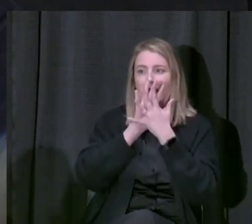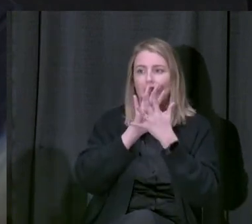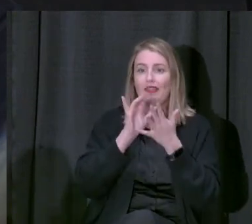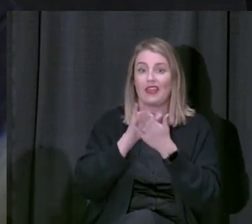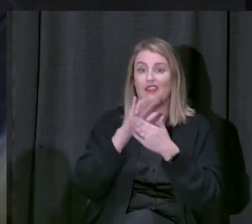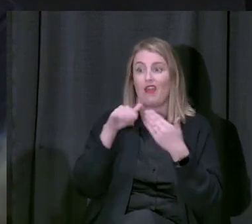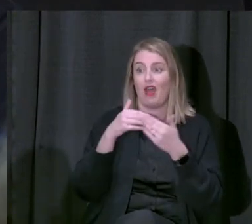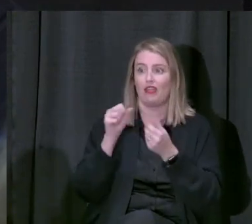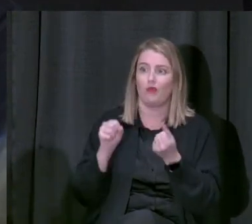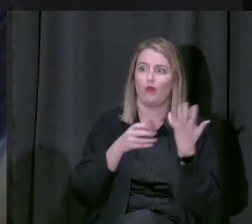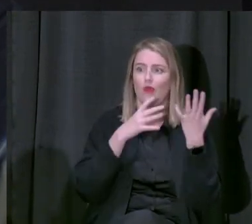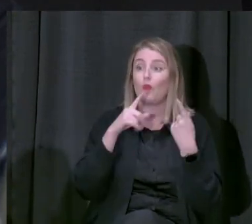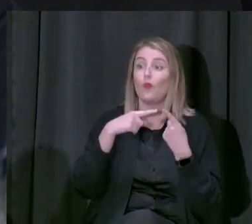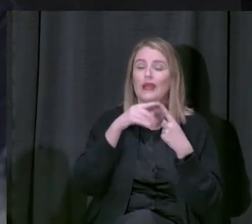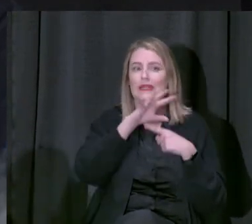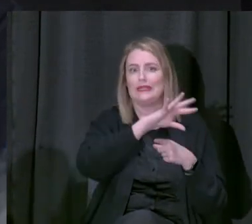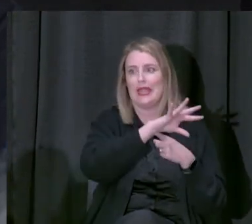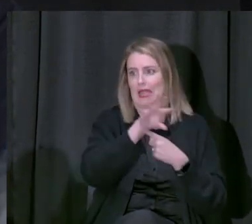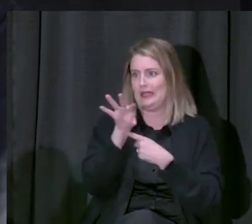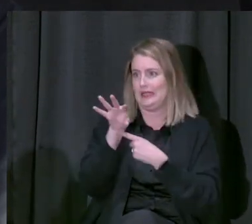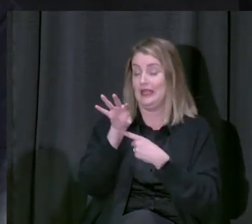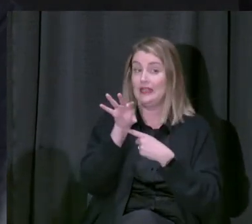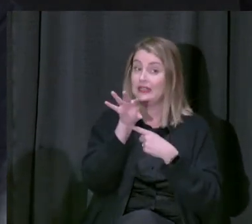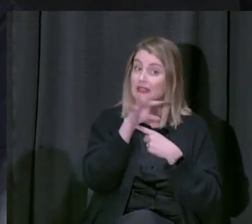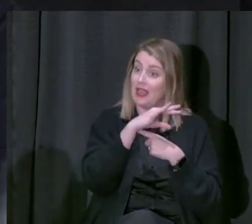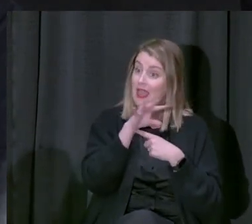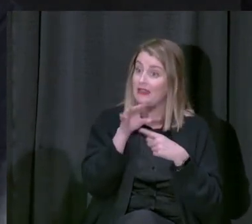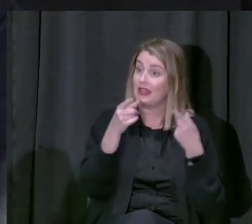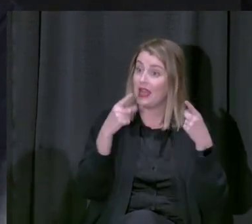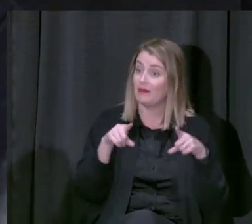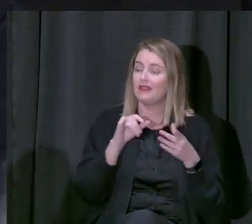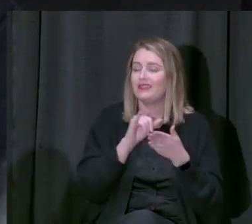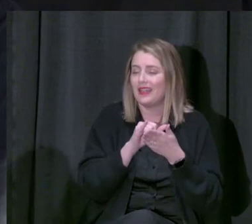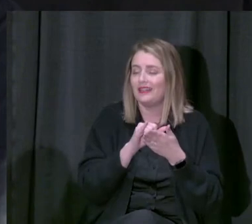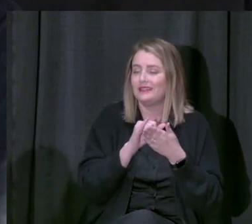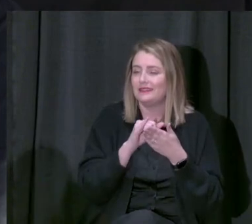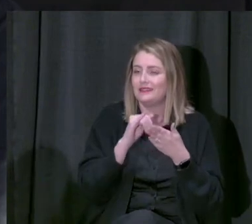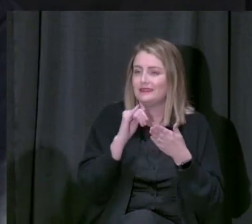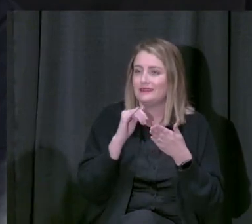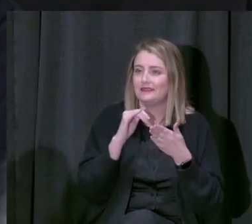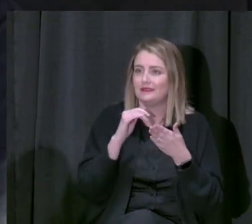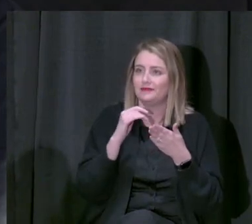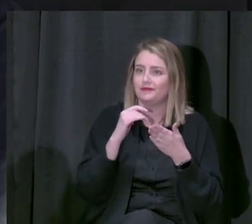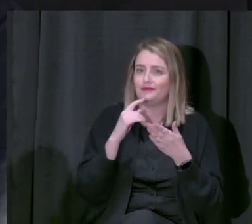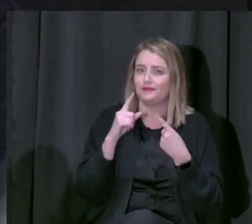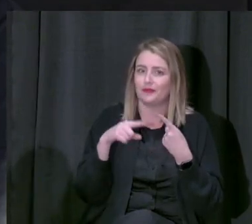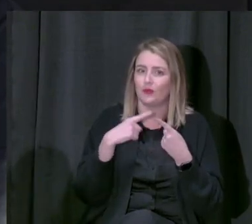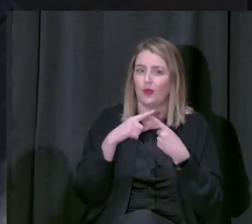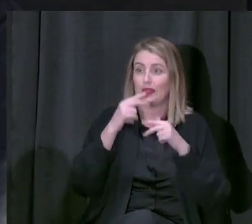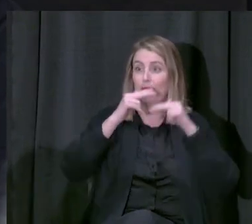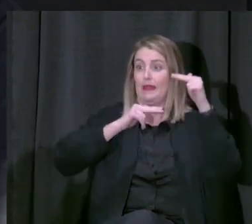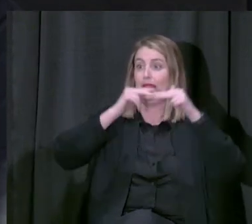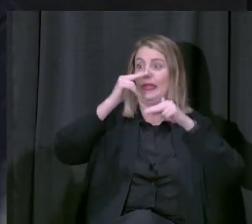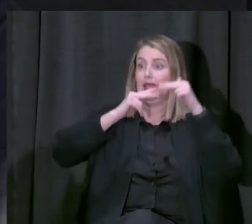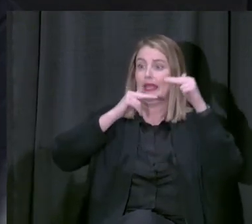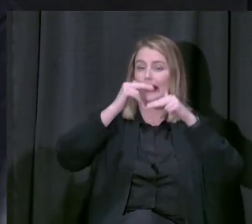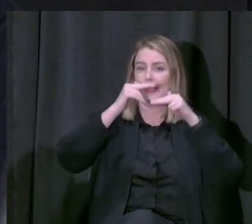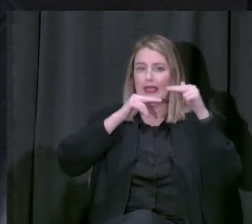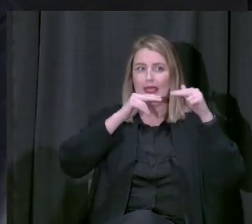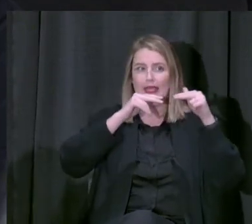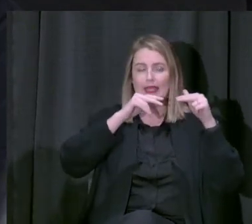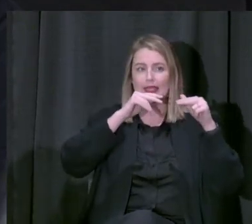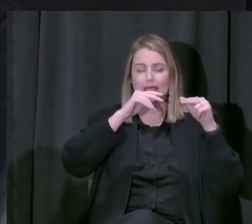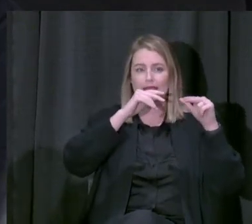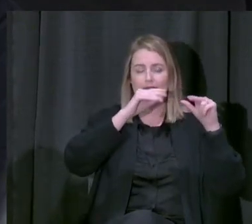away when it's scanned. So when the scanning happens is really when, you know, the building is collected, and it's walls